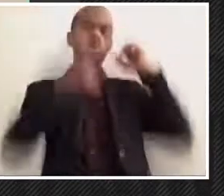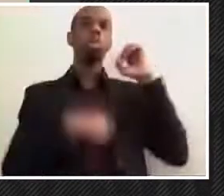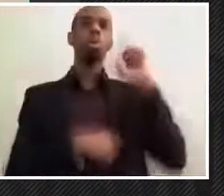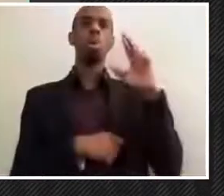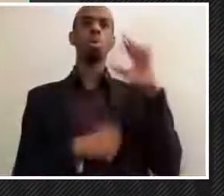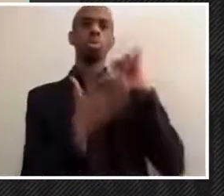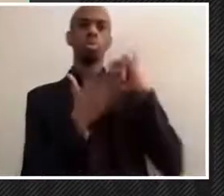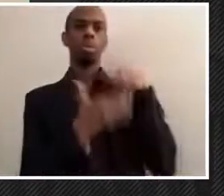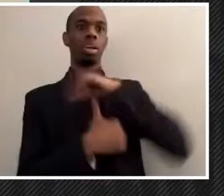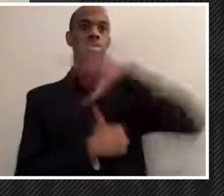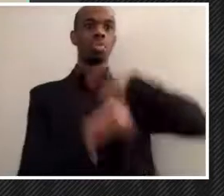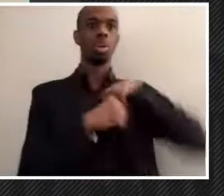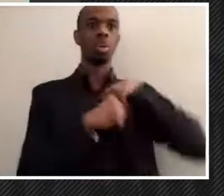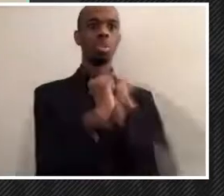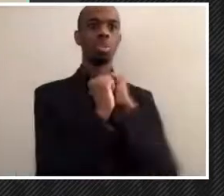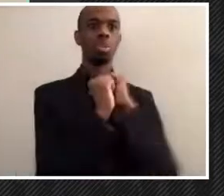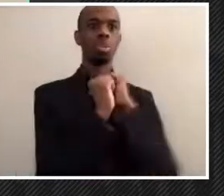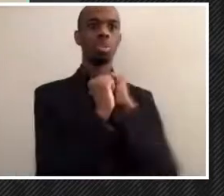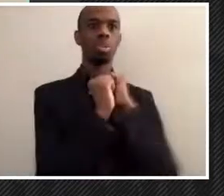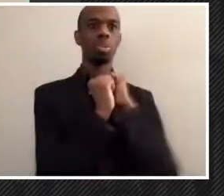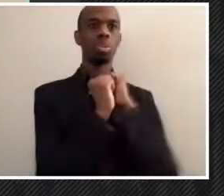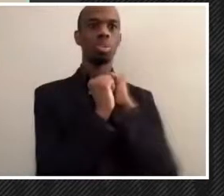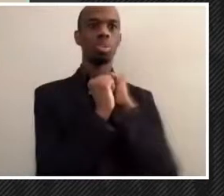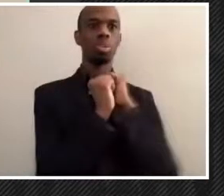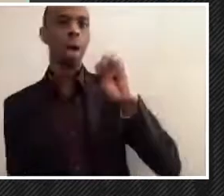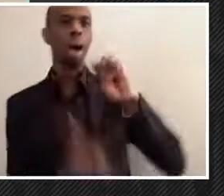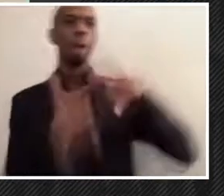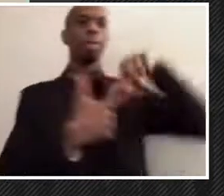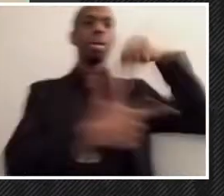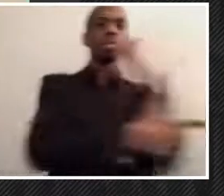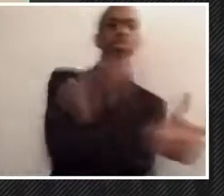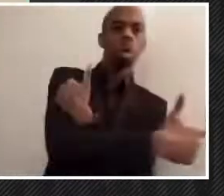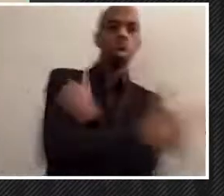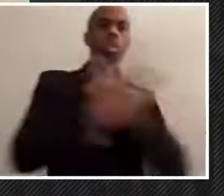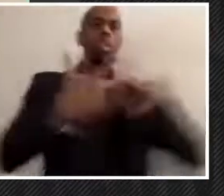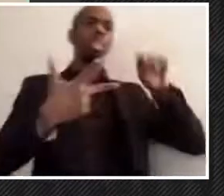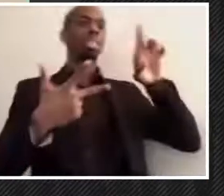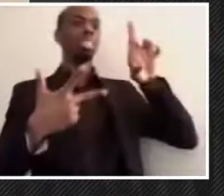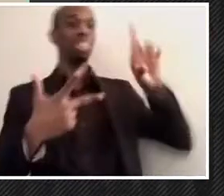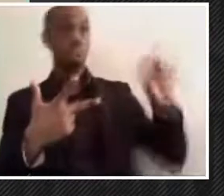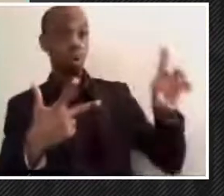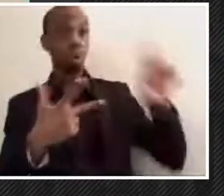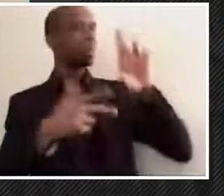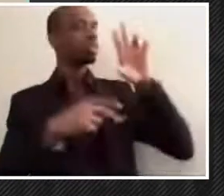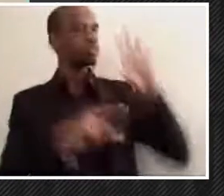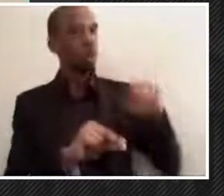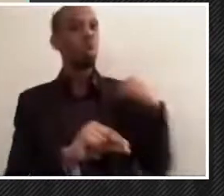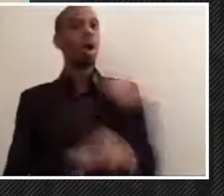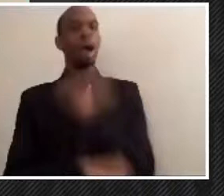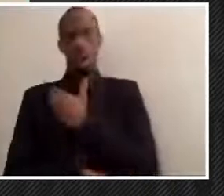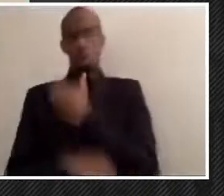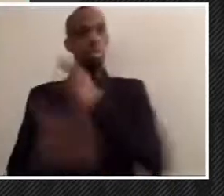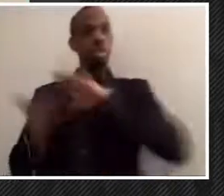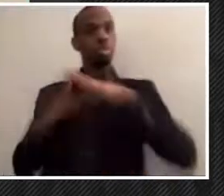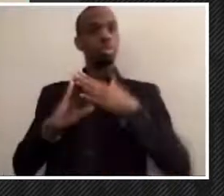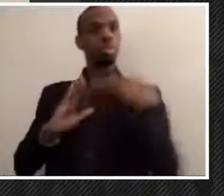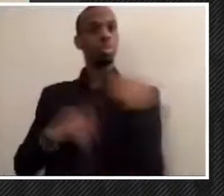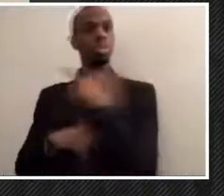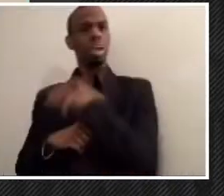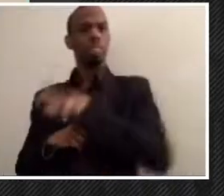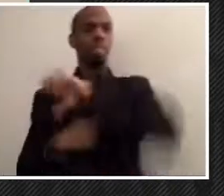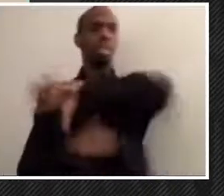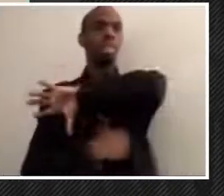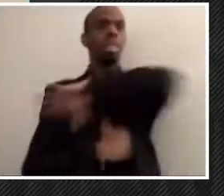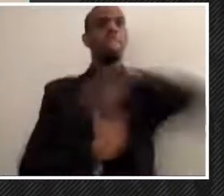crime or war on drugs, and our communities are the occupied forces that they have to wage this war against. That in fact,